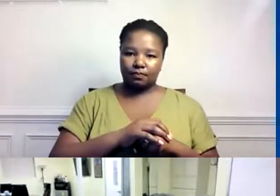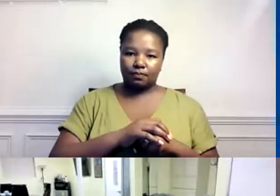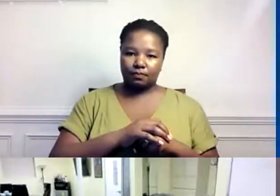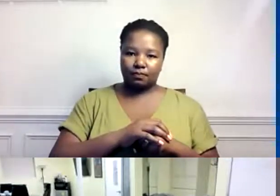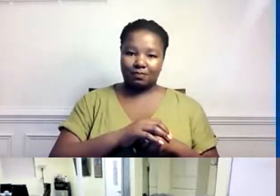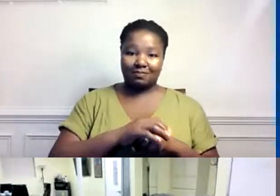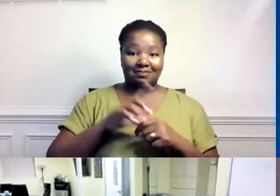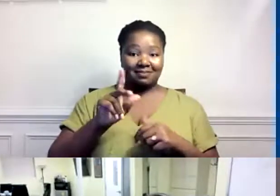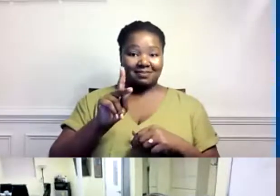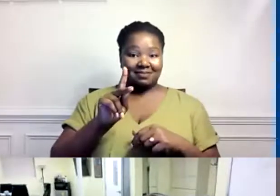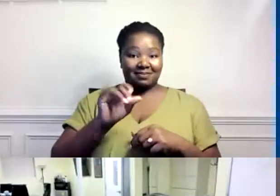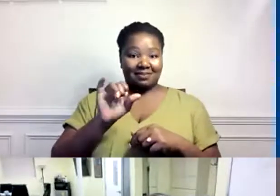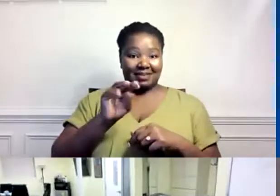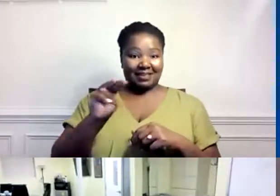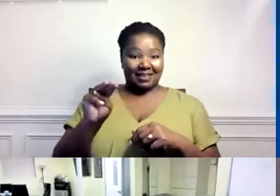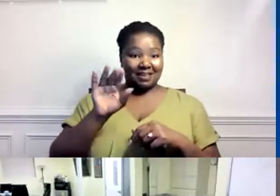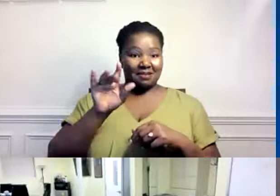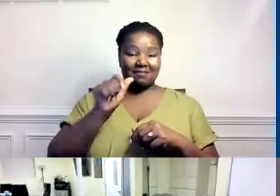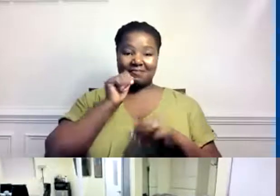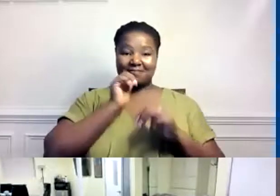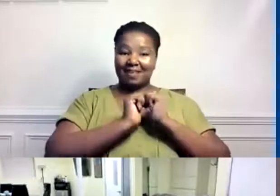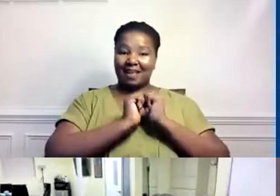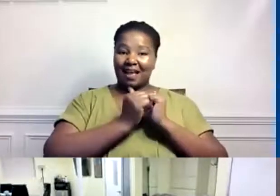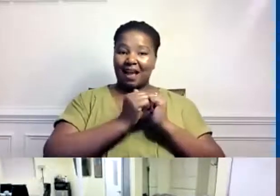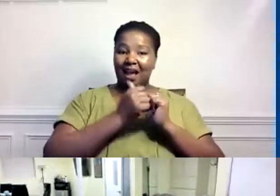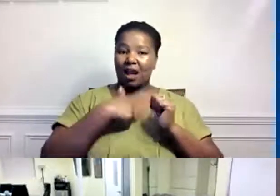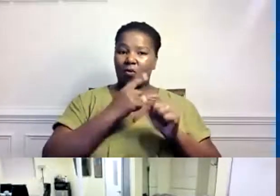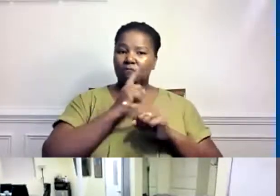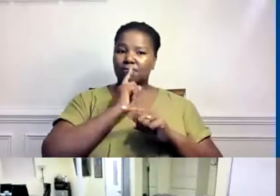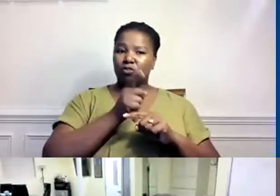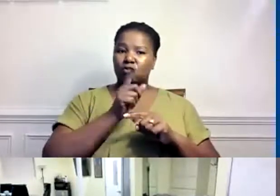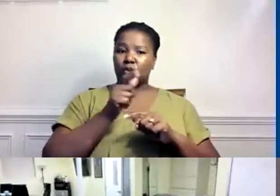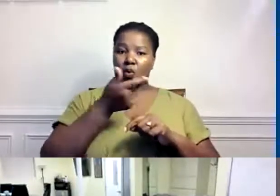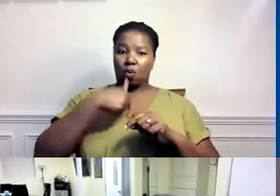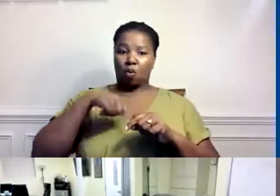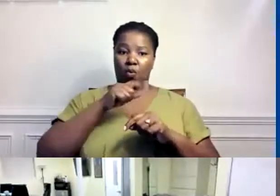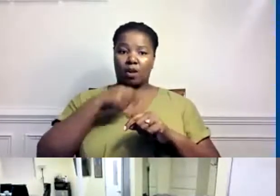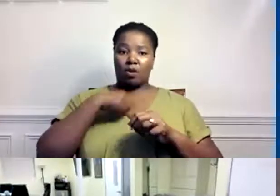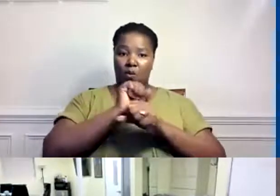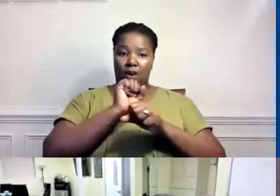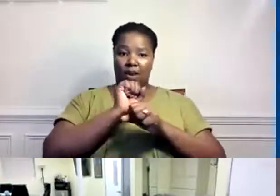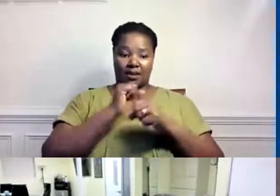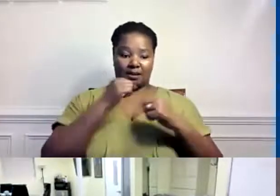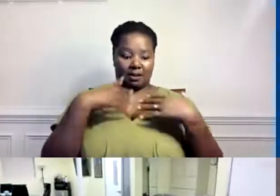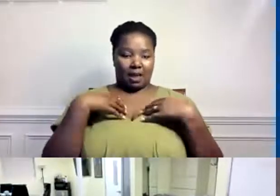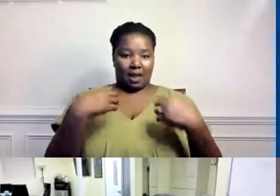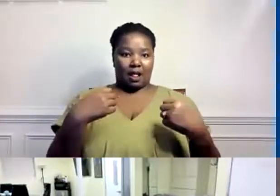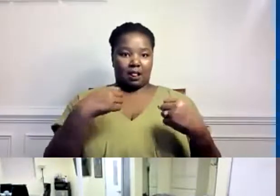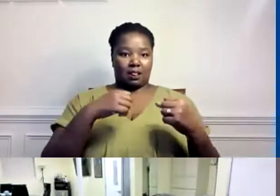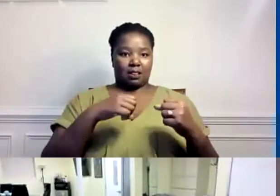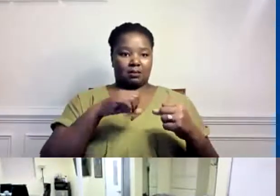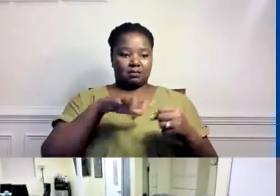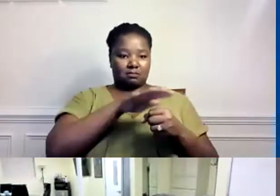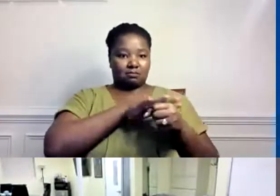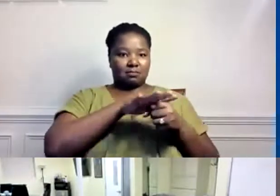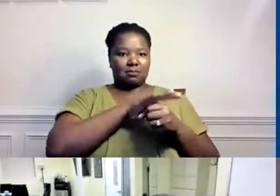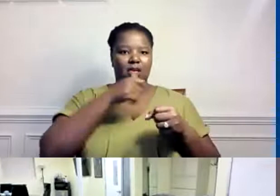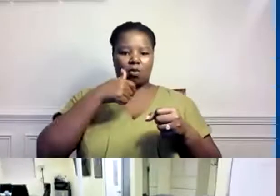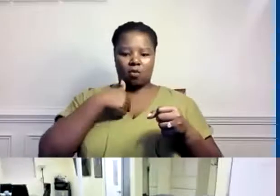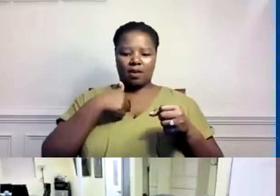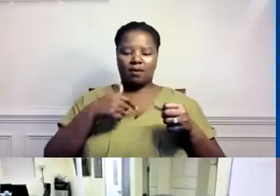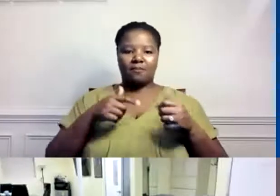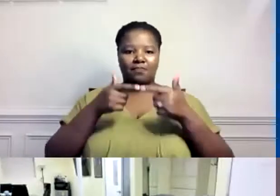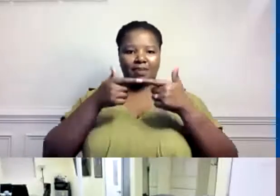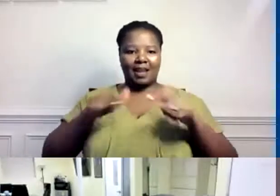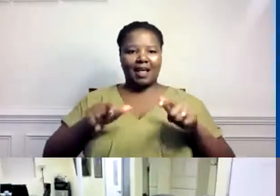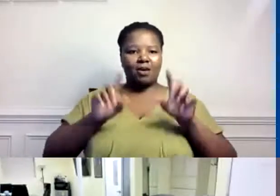Kim, do you have thoughts on, again, how do we, as providers, we're often called on to sort of be that translator, so it's